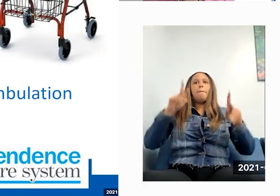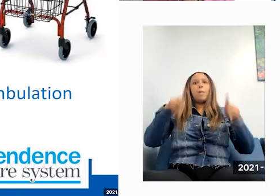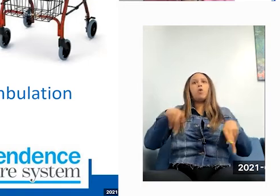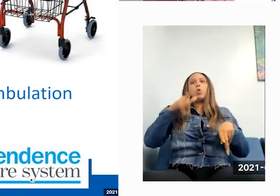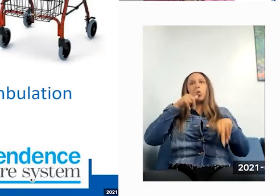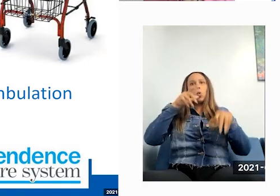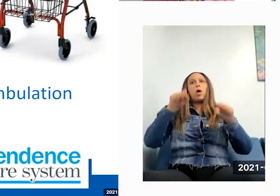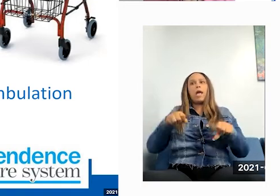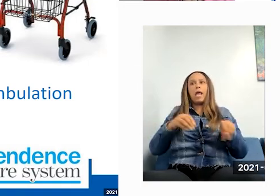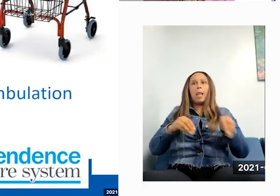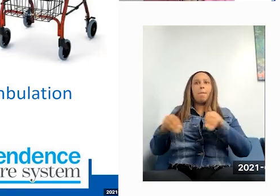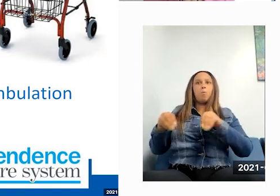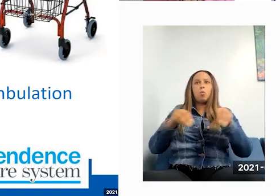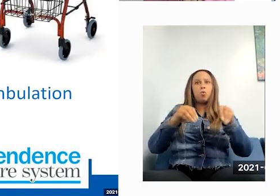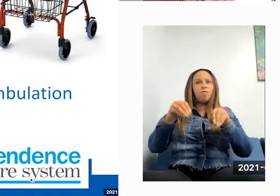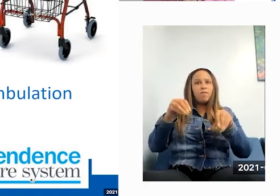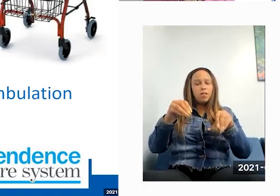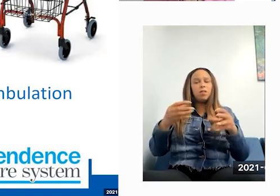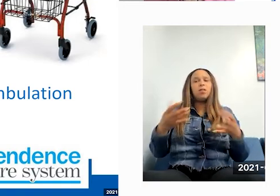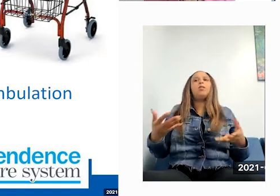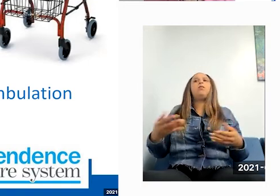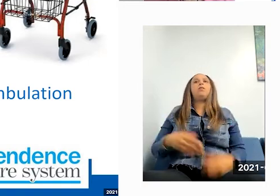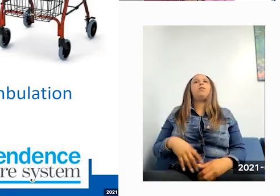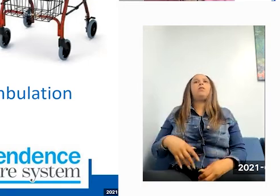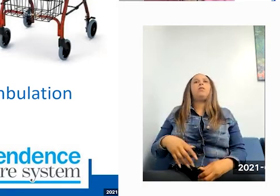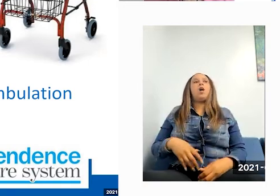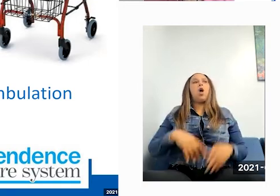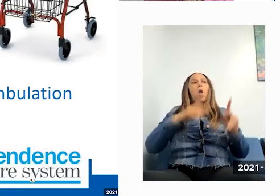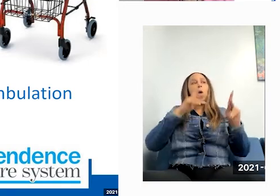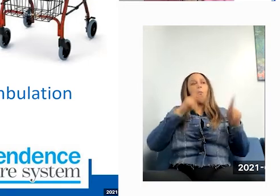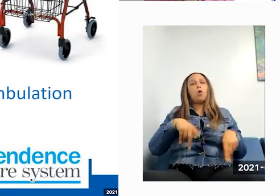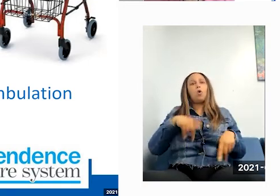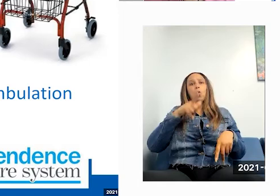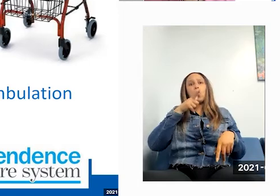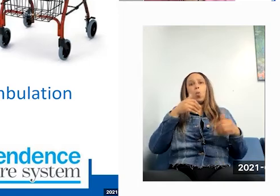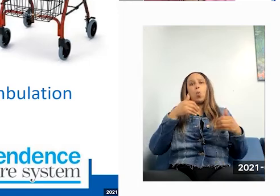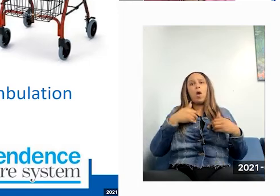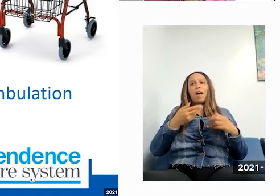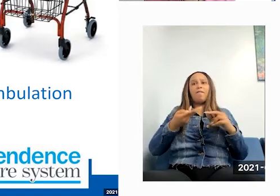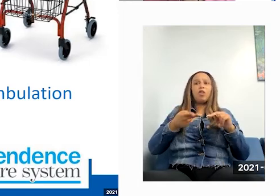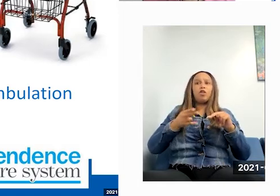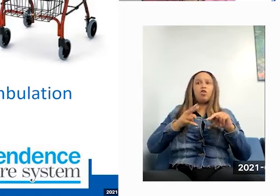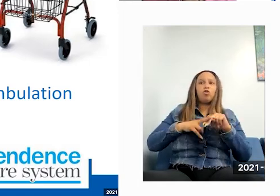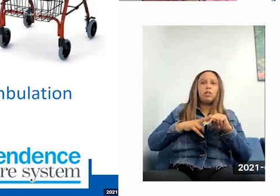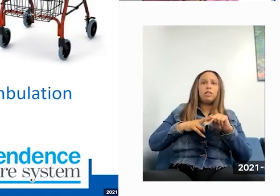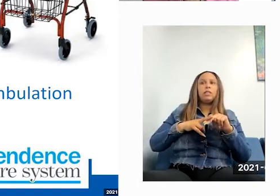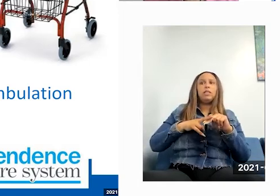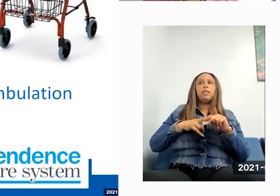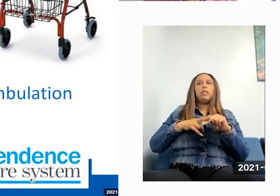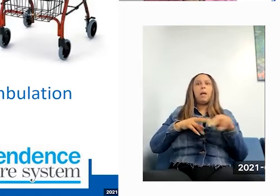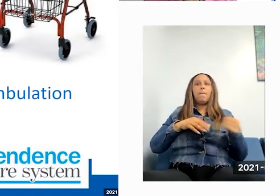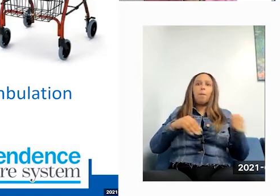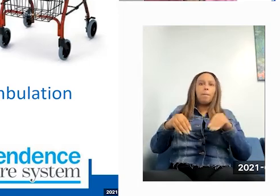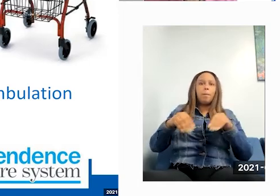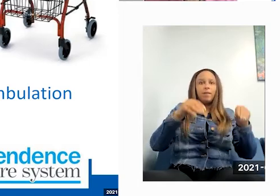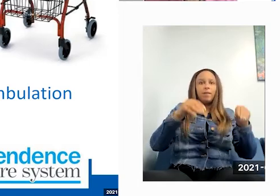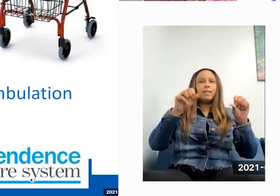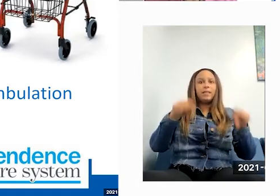about that in a minute, to have increased stability, increased safety, increased comfort